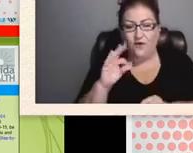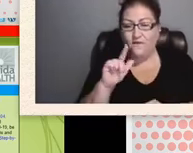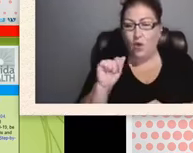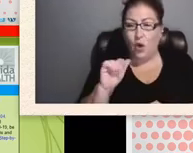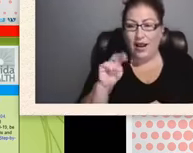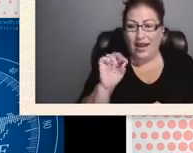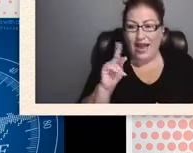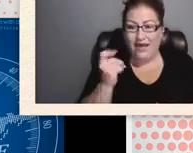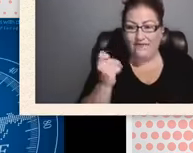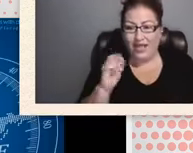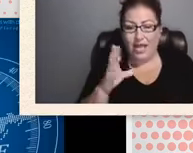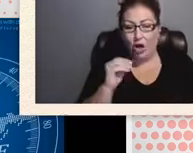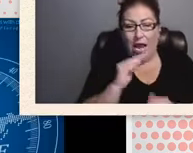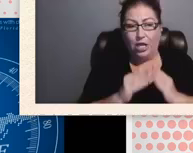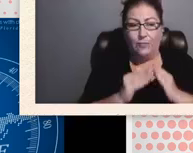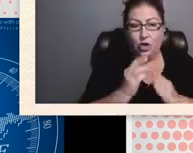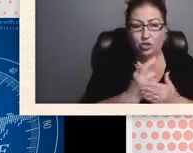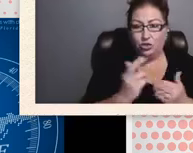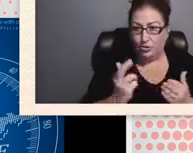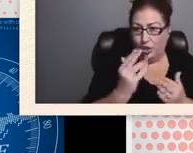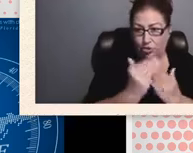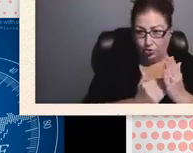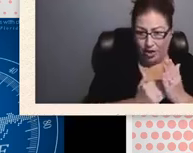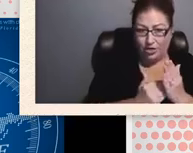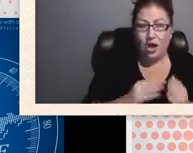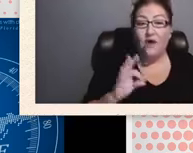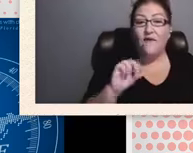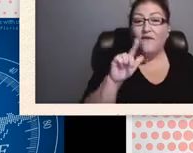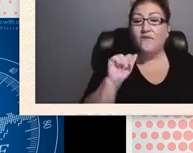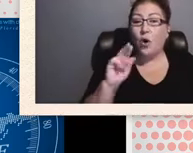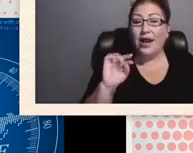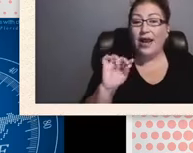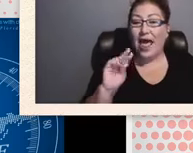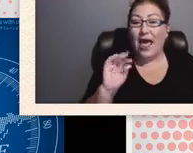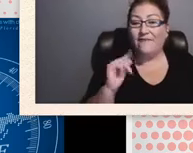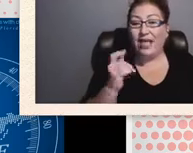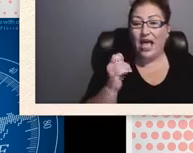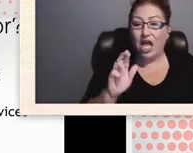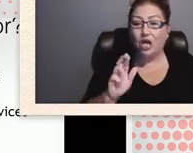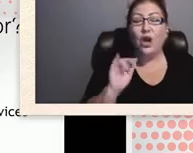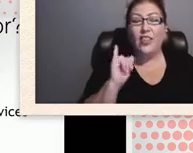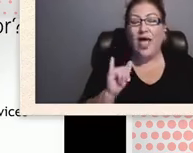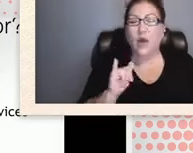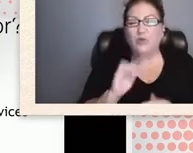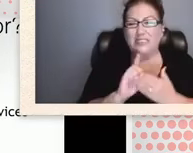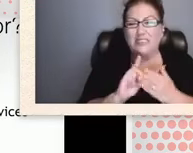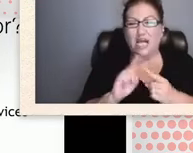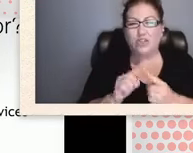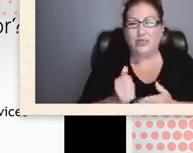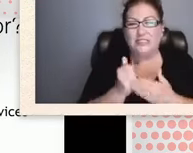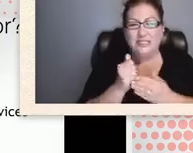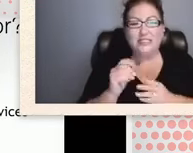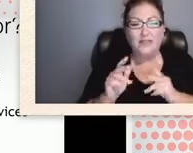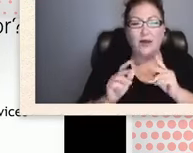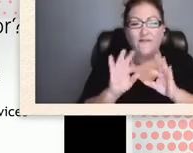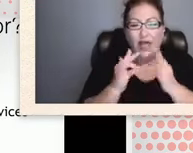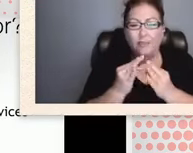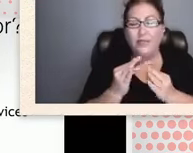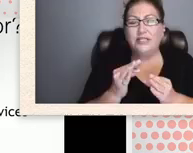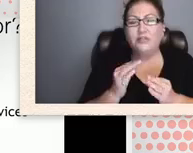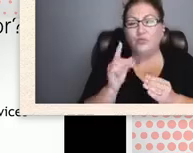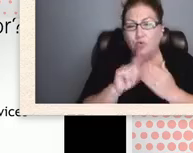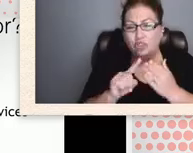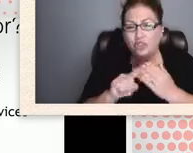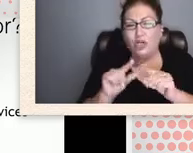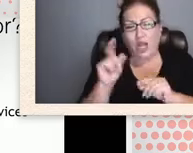Community Resource Directory. The Florida Navigator was designed to assist families with researching government programs available through the state